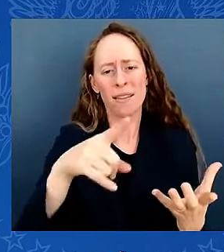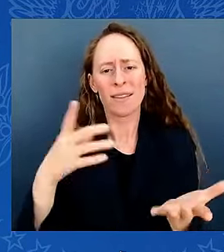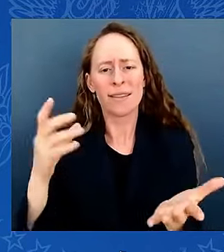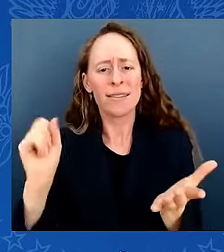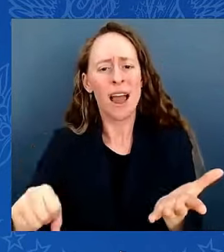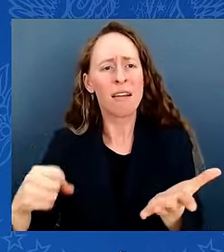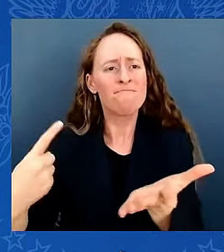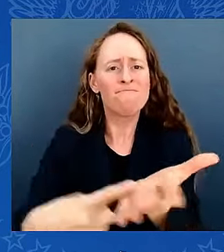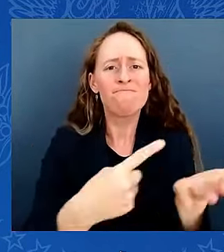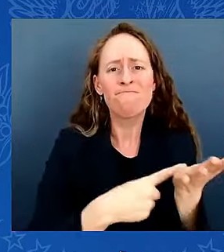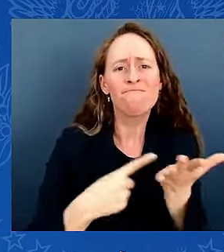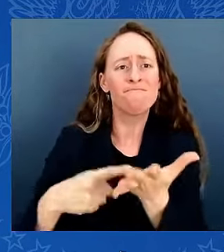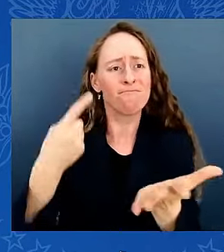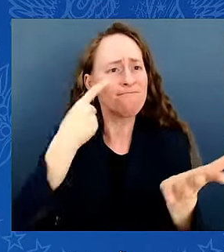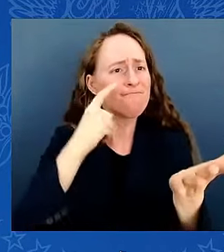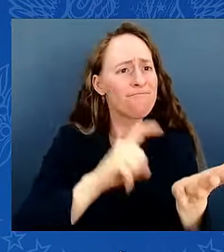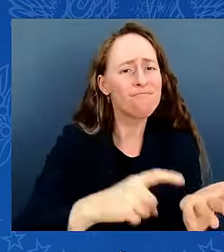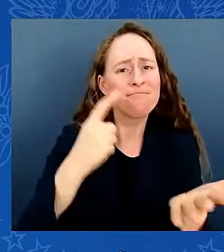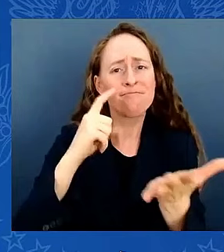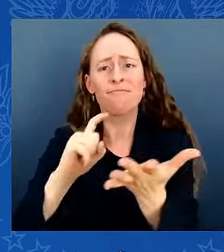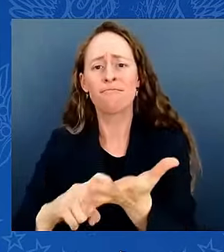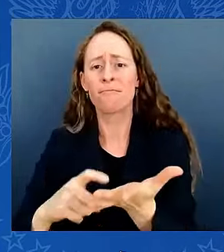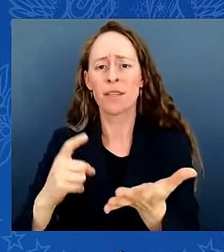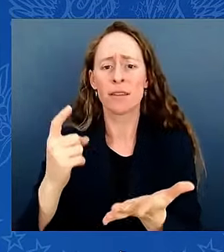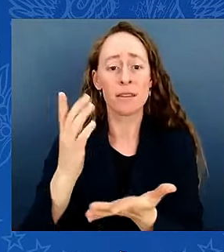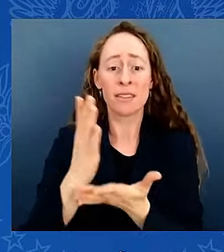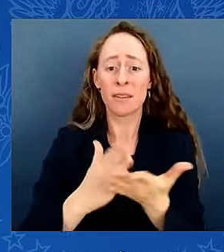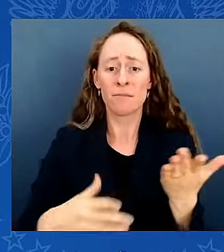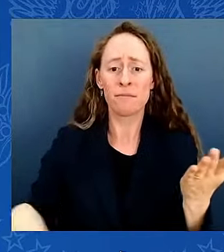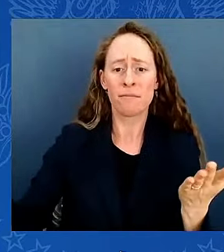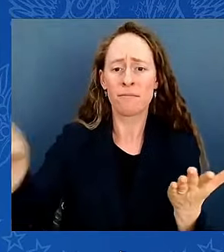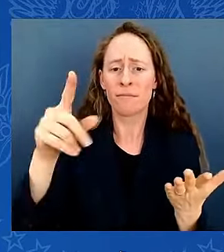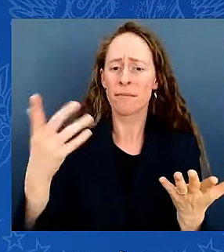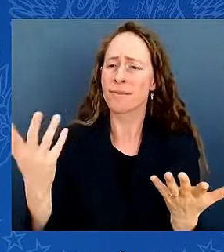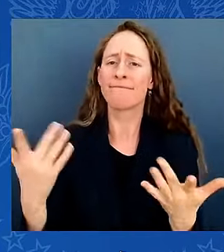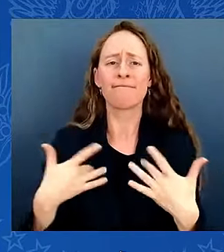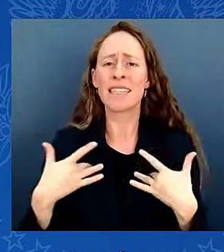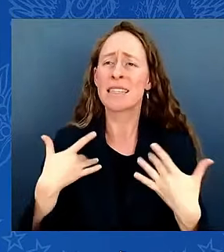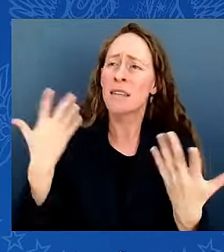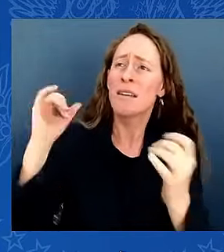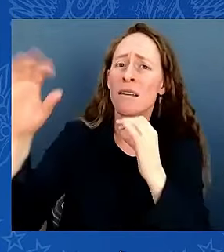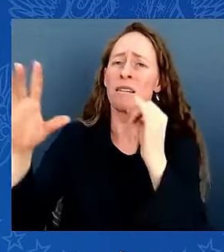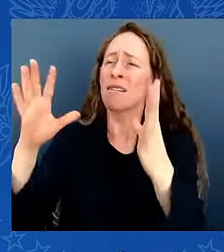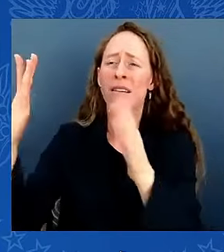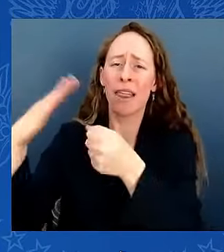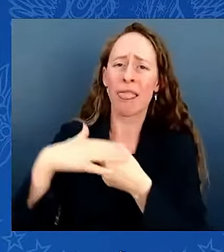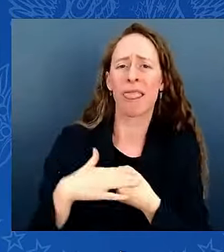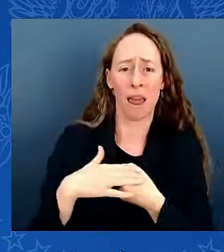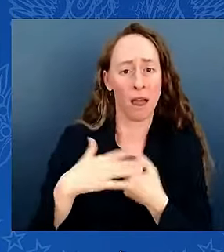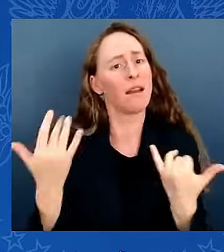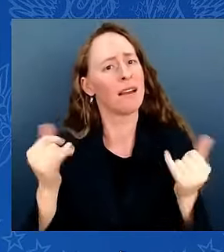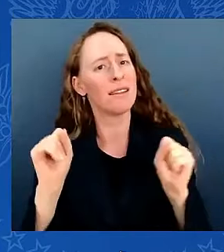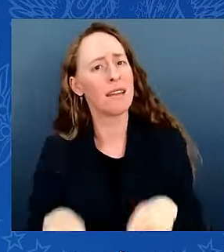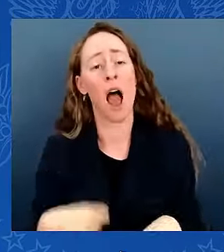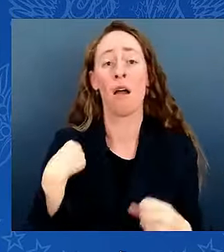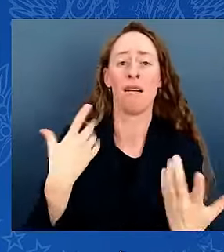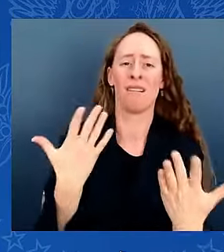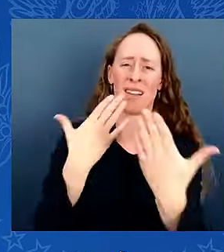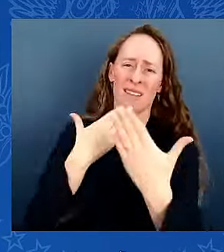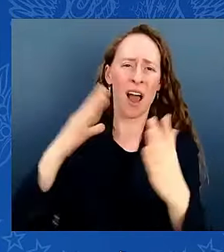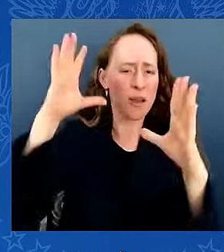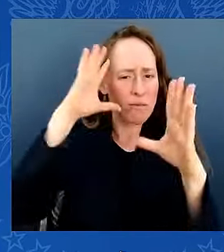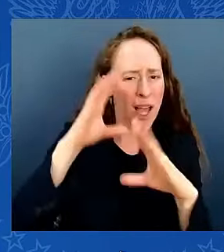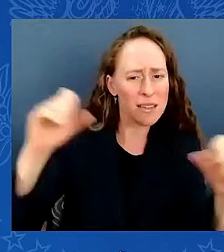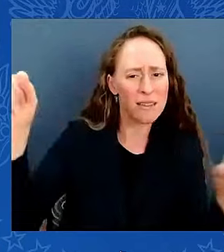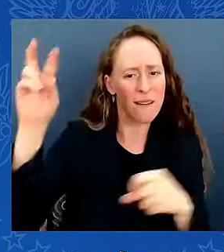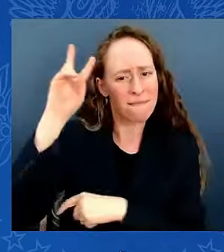I want to say a personal thank you to President Biden for seeing and investing in them, and for seeing and